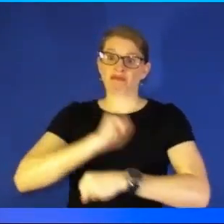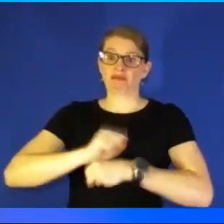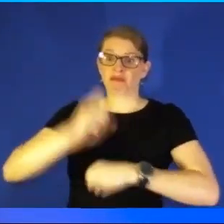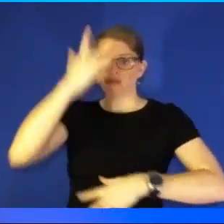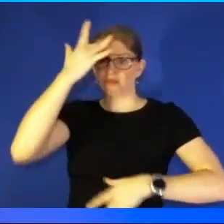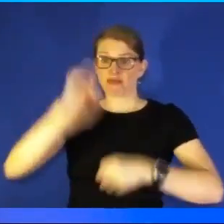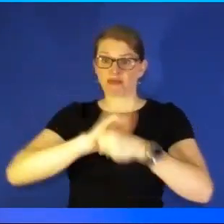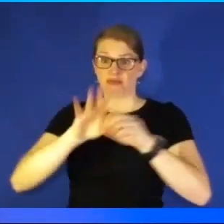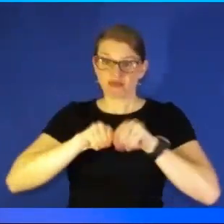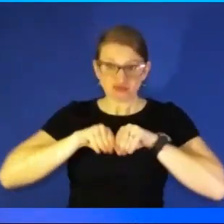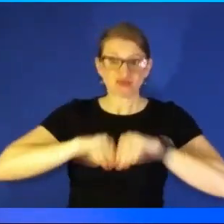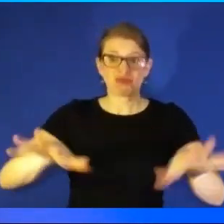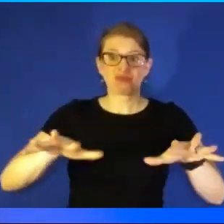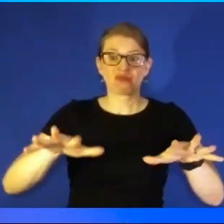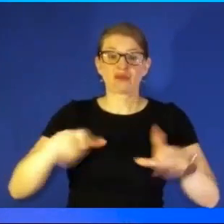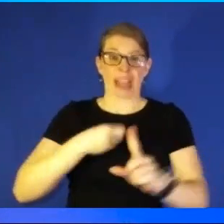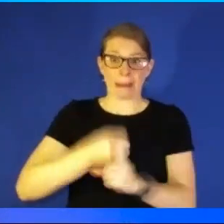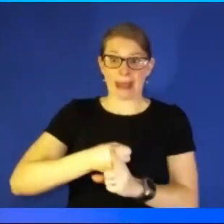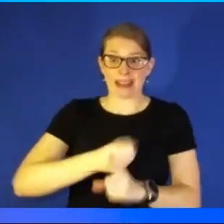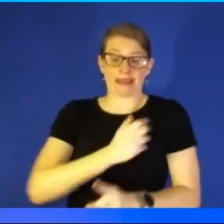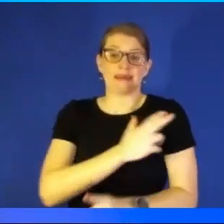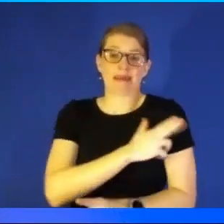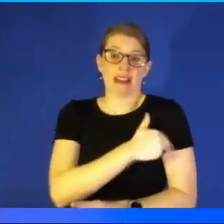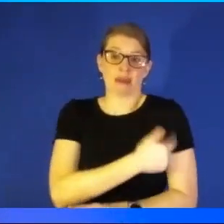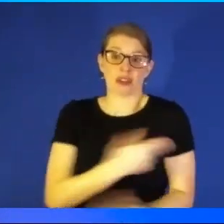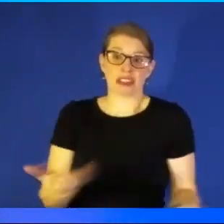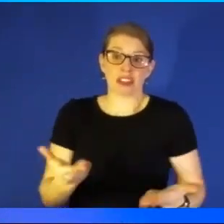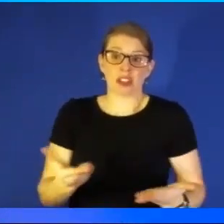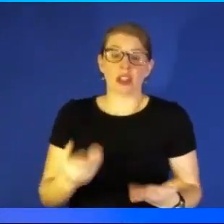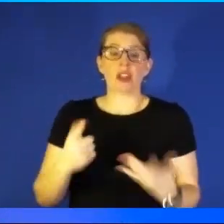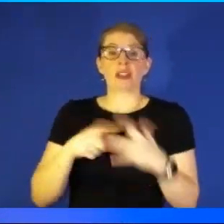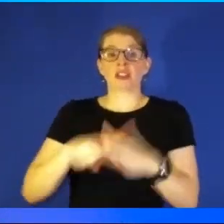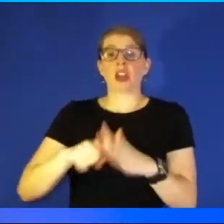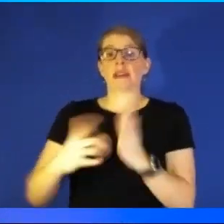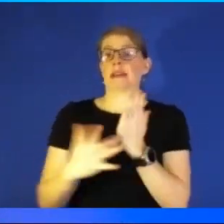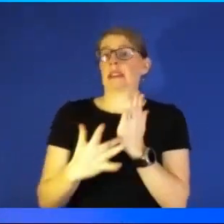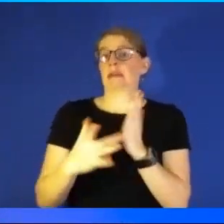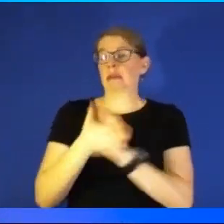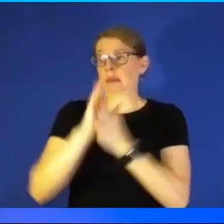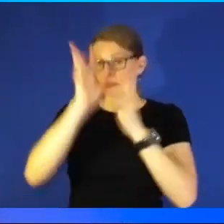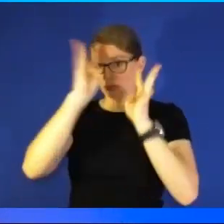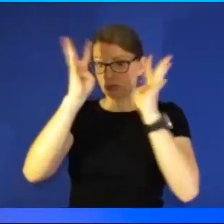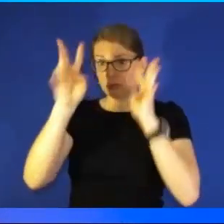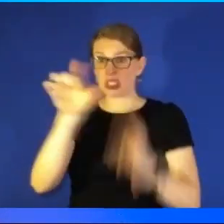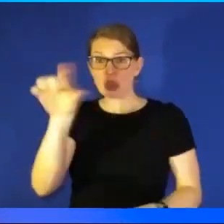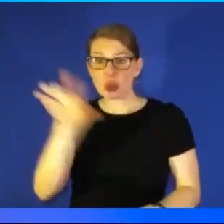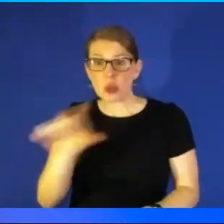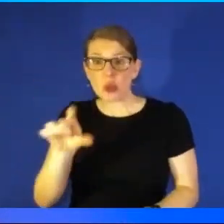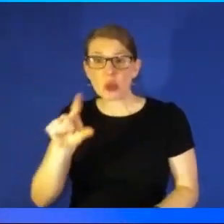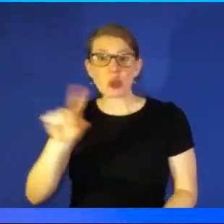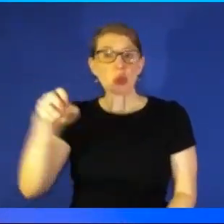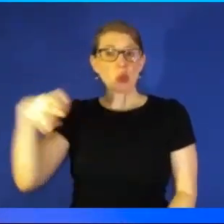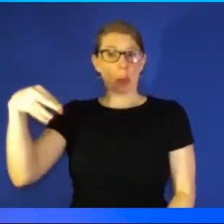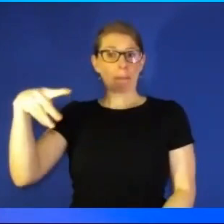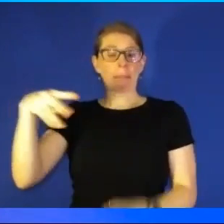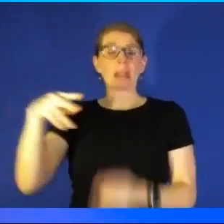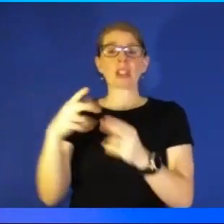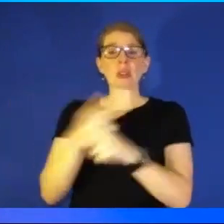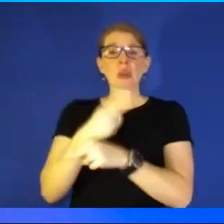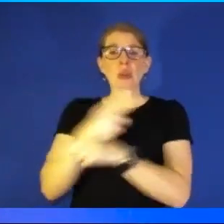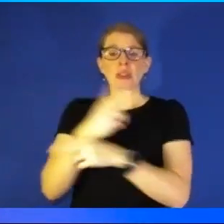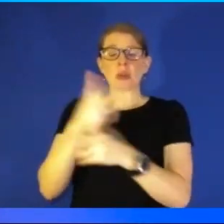health system, we started testing out technology to be creative and using Zoom to connect our patients and families